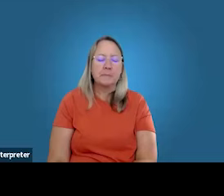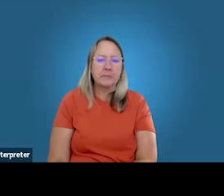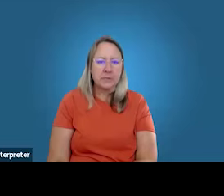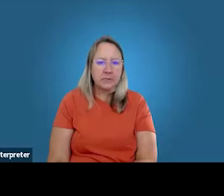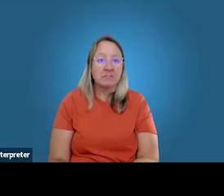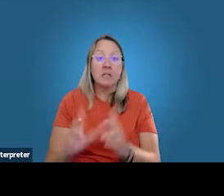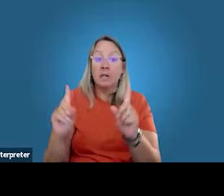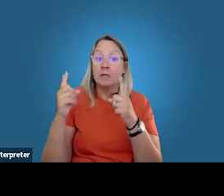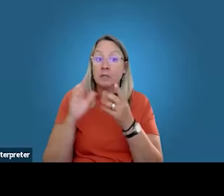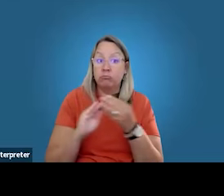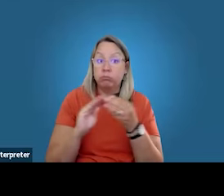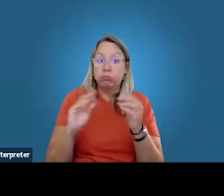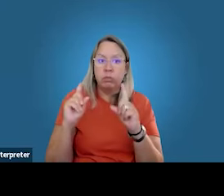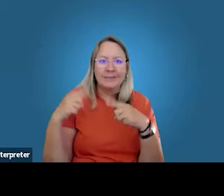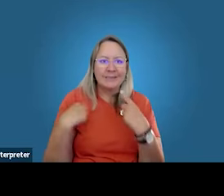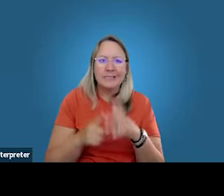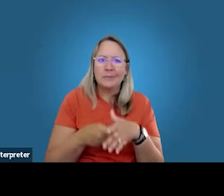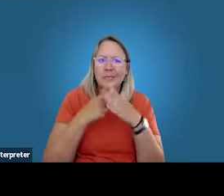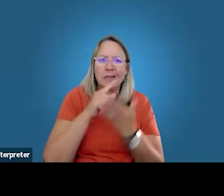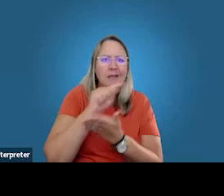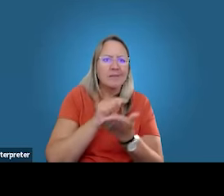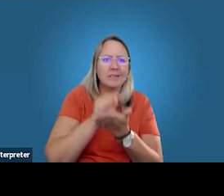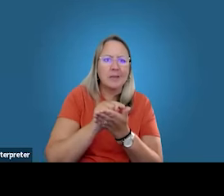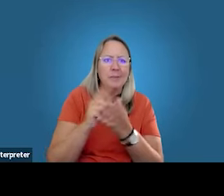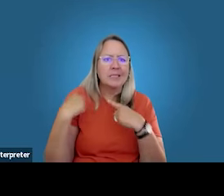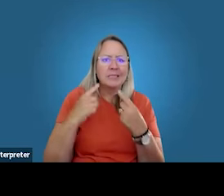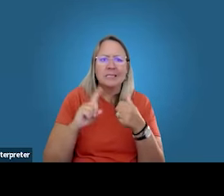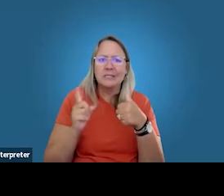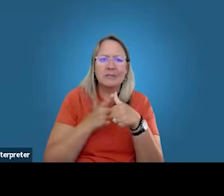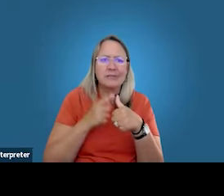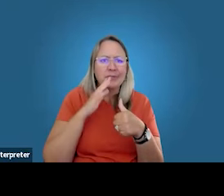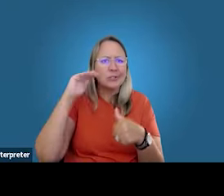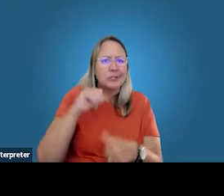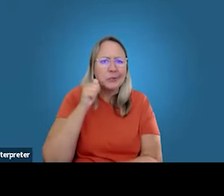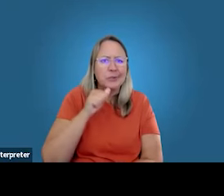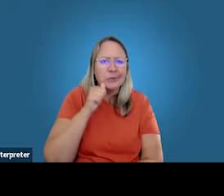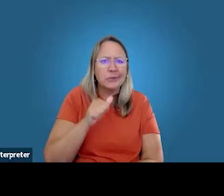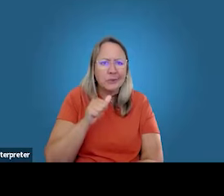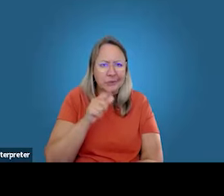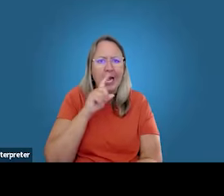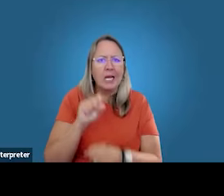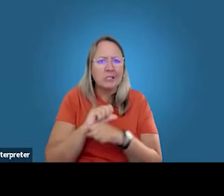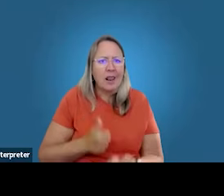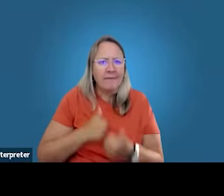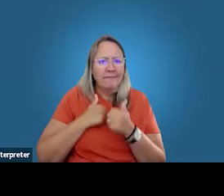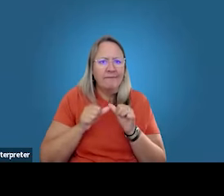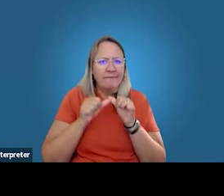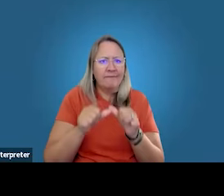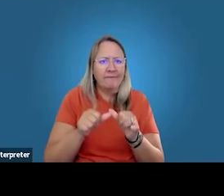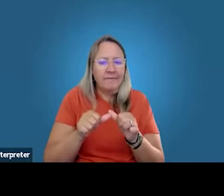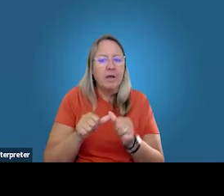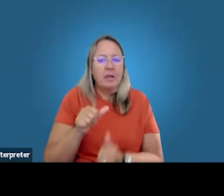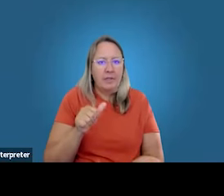Since the beginning of time, since the first little girl ever existed, there